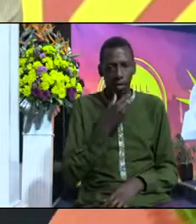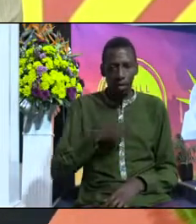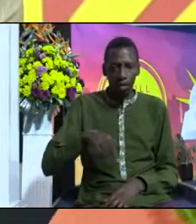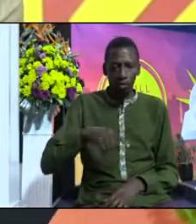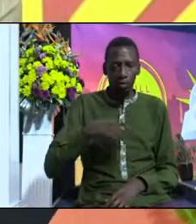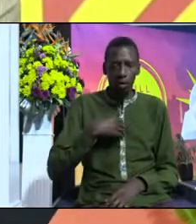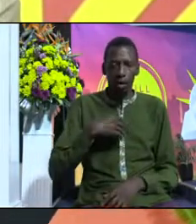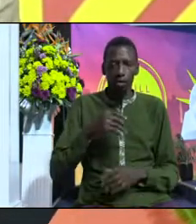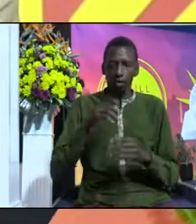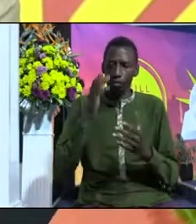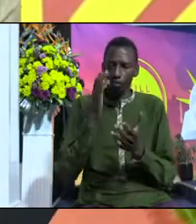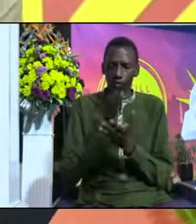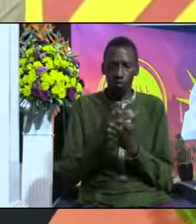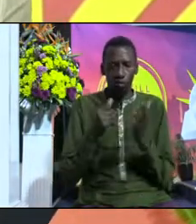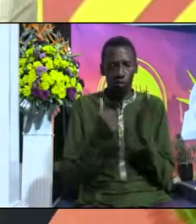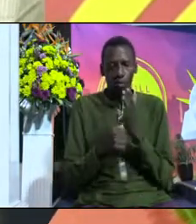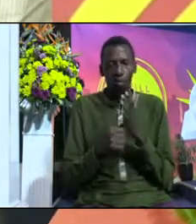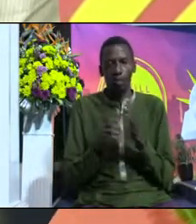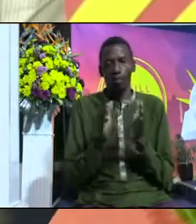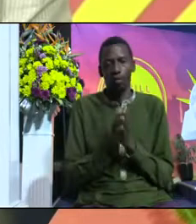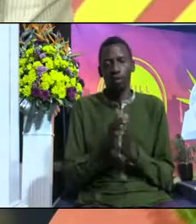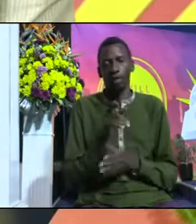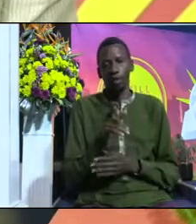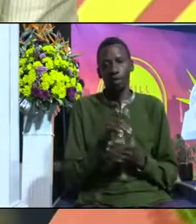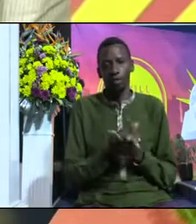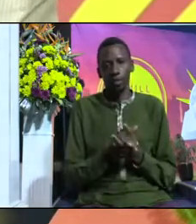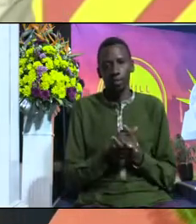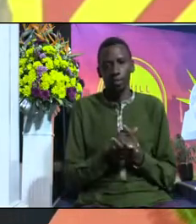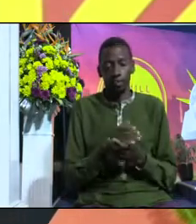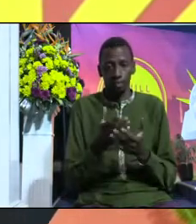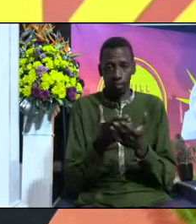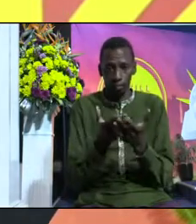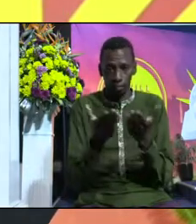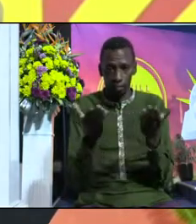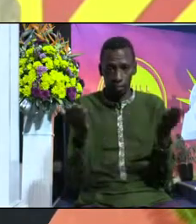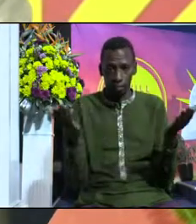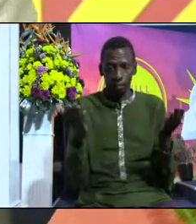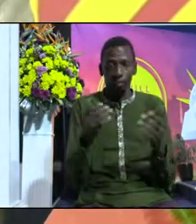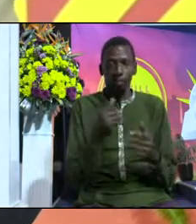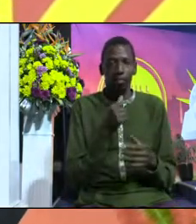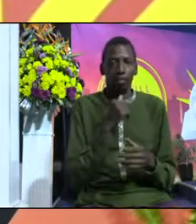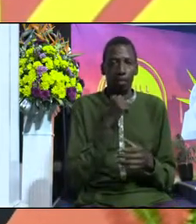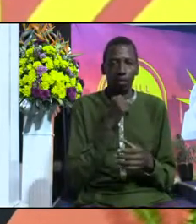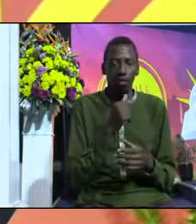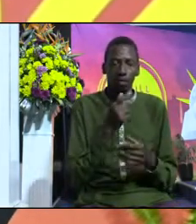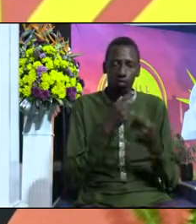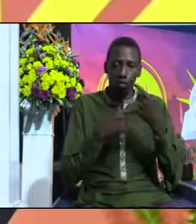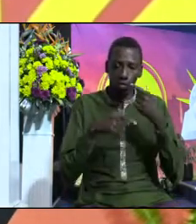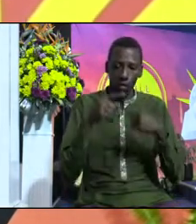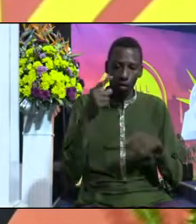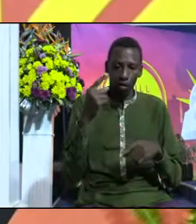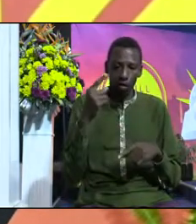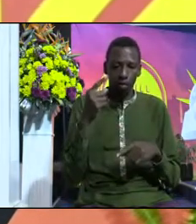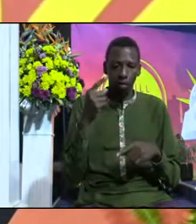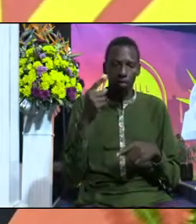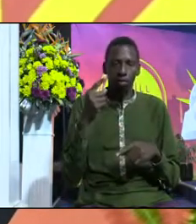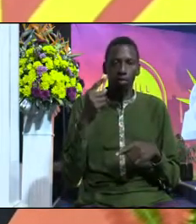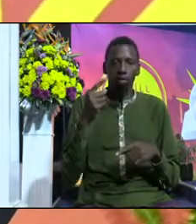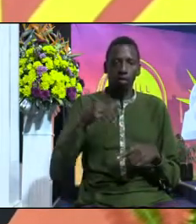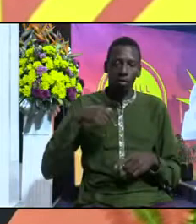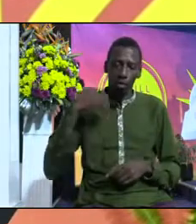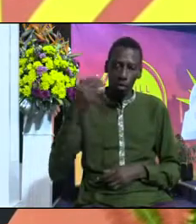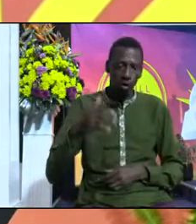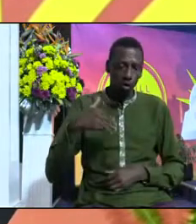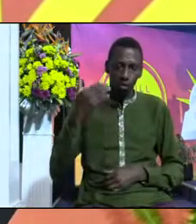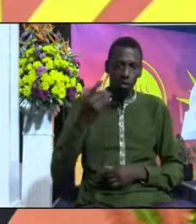a real problem with this one, that you don't win all